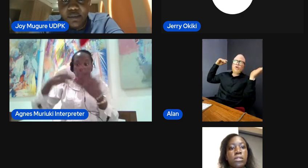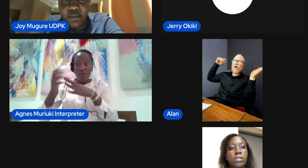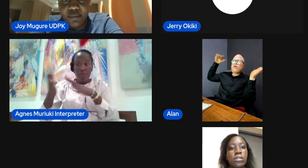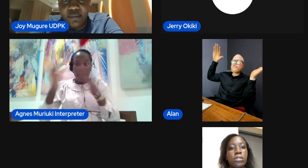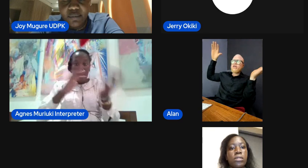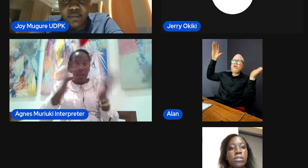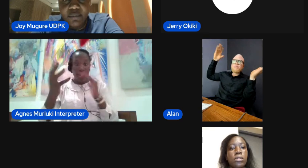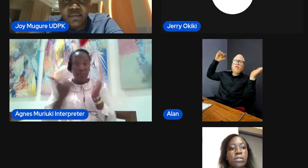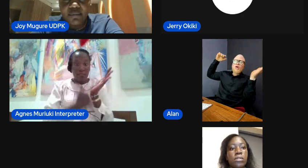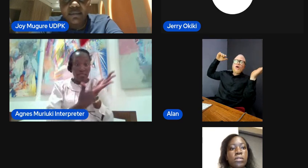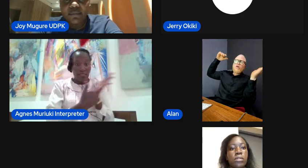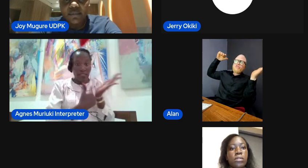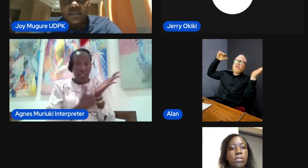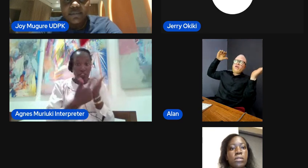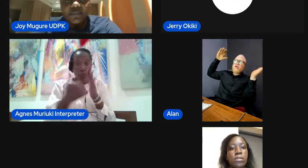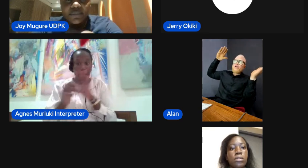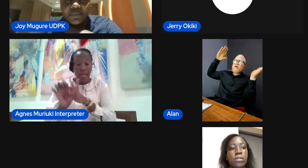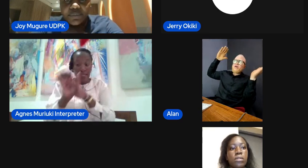instance,